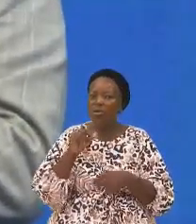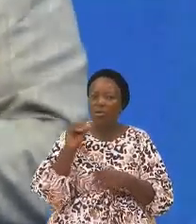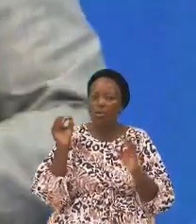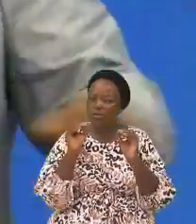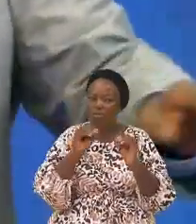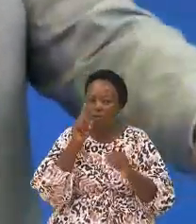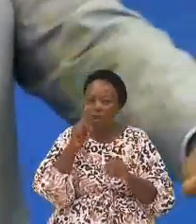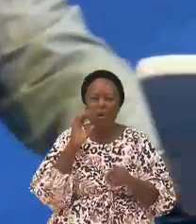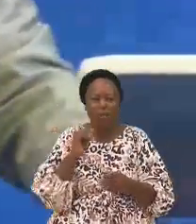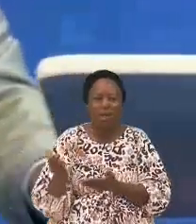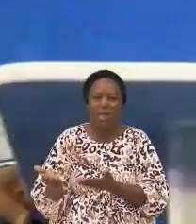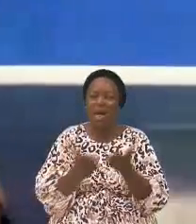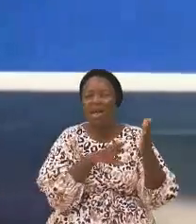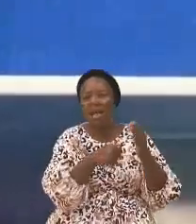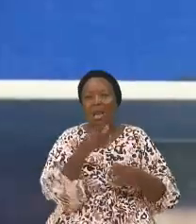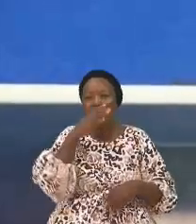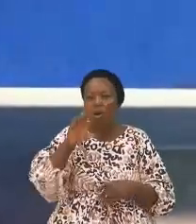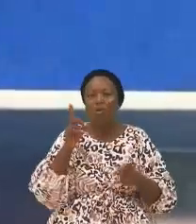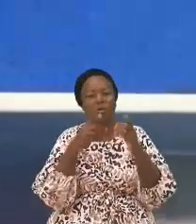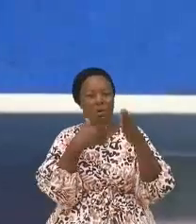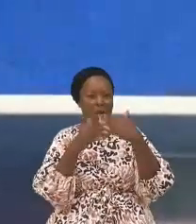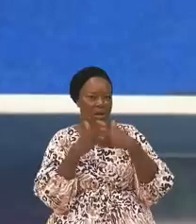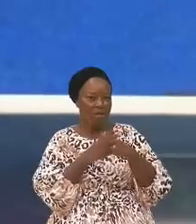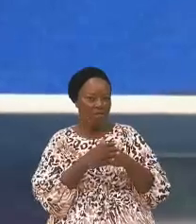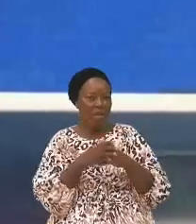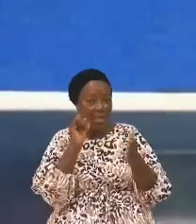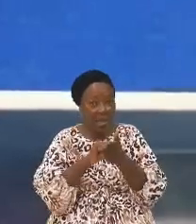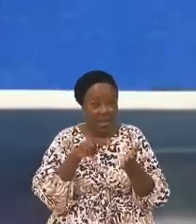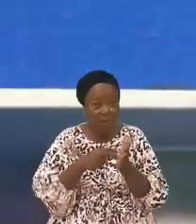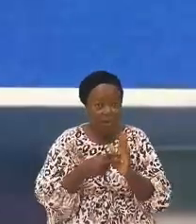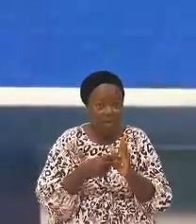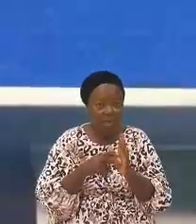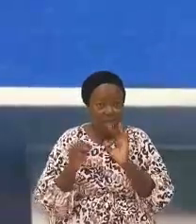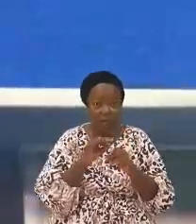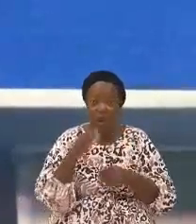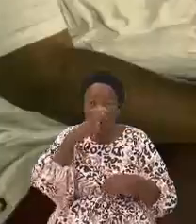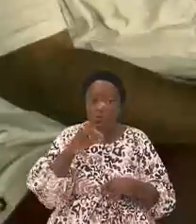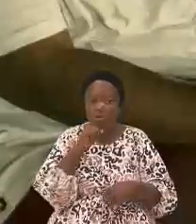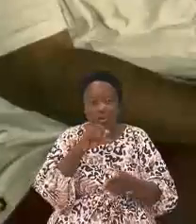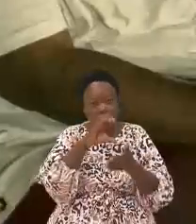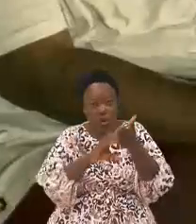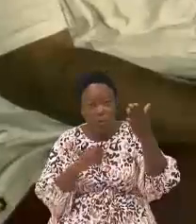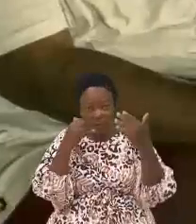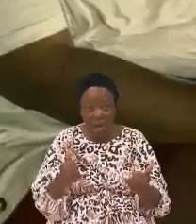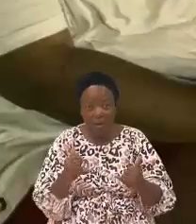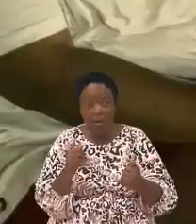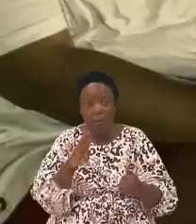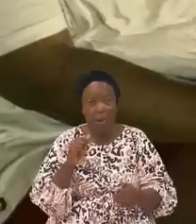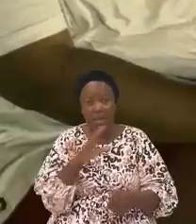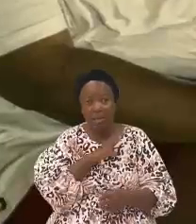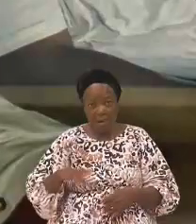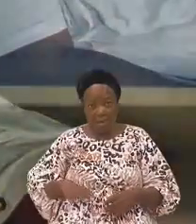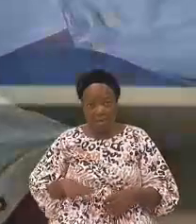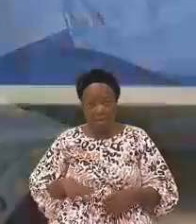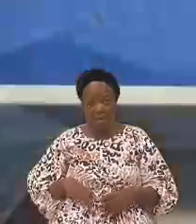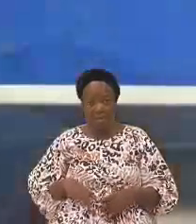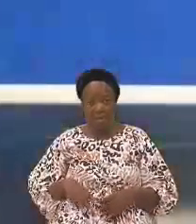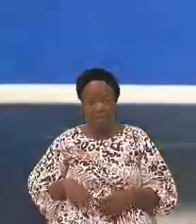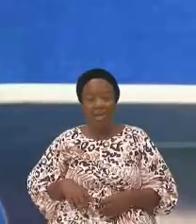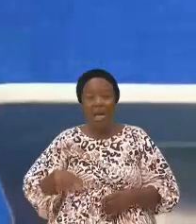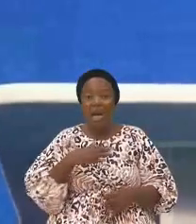own curse. And nobody will carry any curse to heaven. That means if your curse is